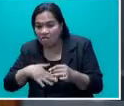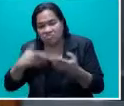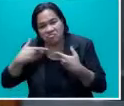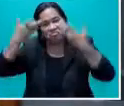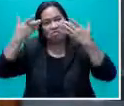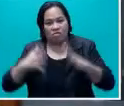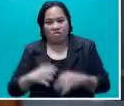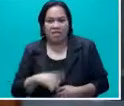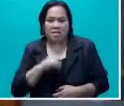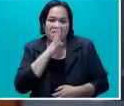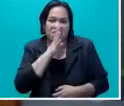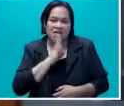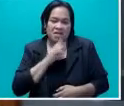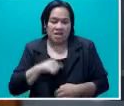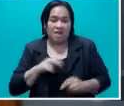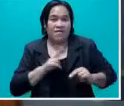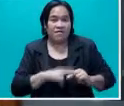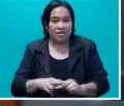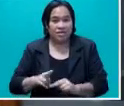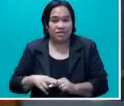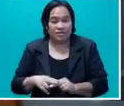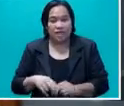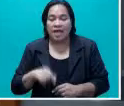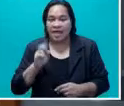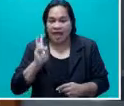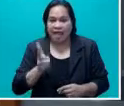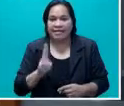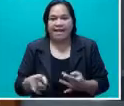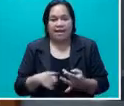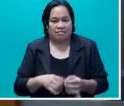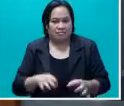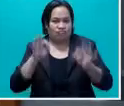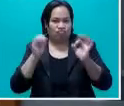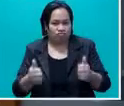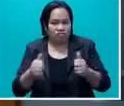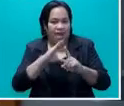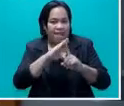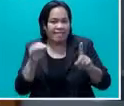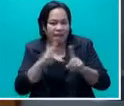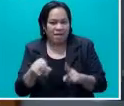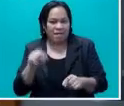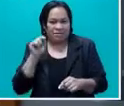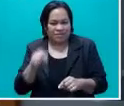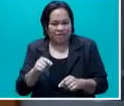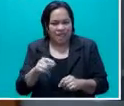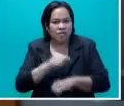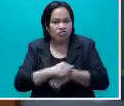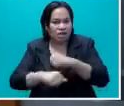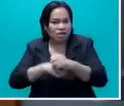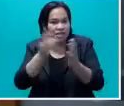Unfortunately for Fiji, Honorable Speaker, this is another perfect example of how the structures of democracy